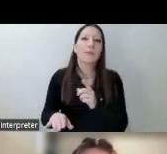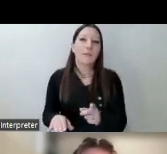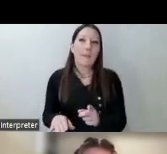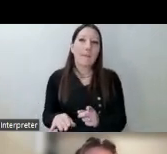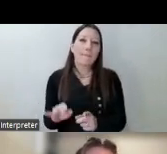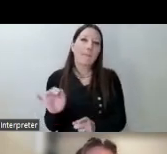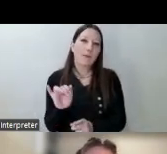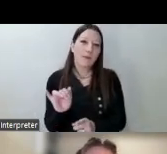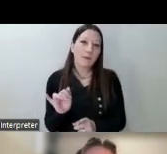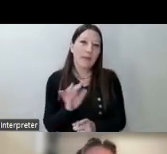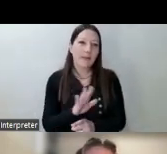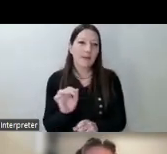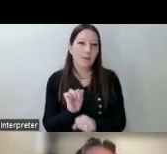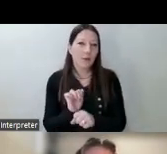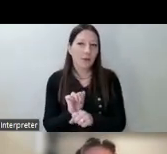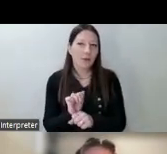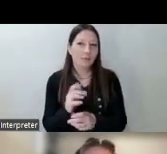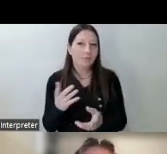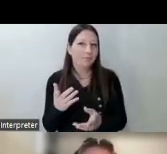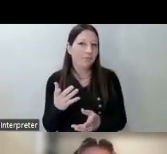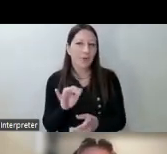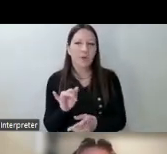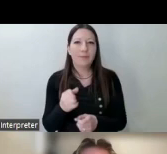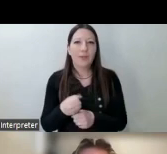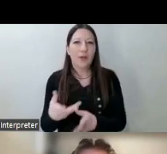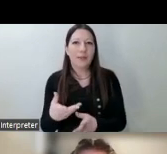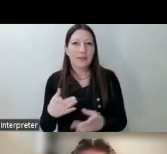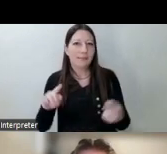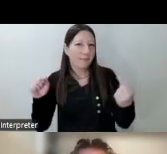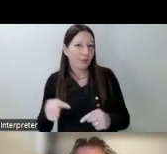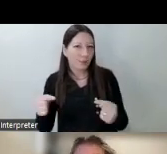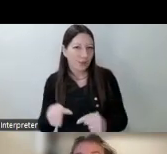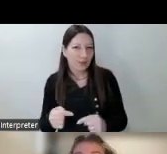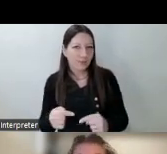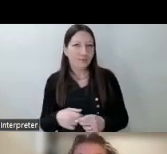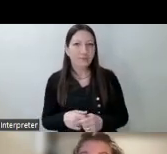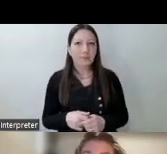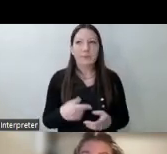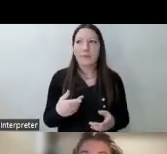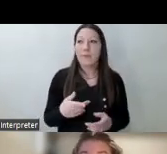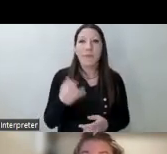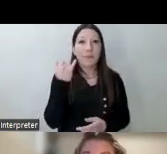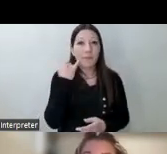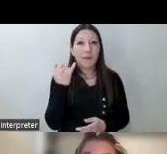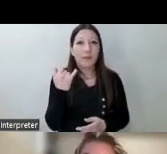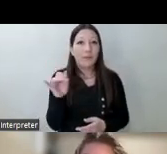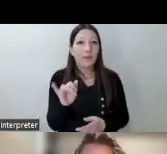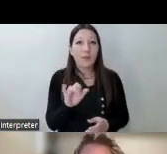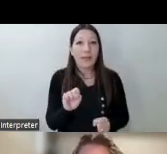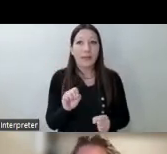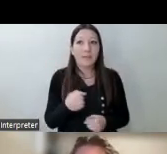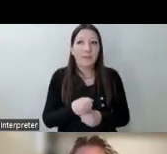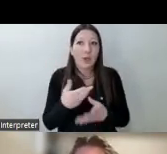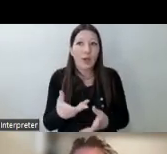injuries. This might lead to increased rates of construction, the marketing of various touristic